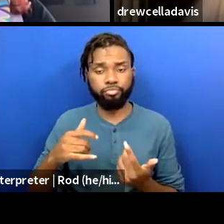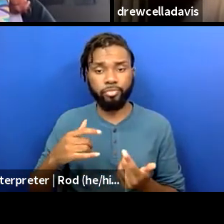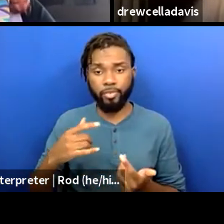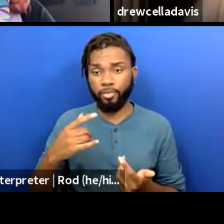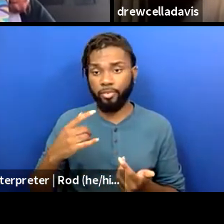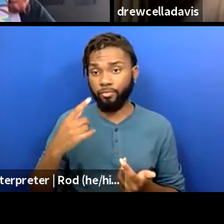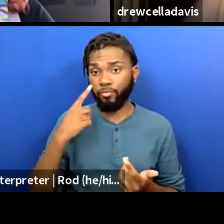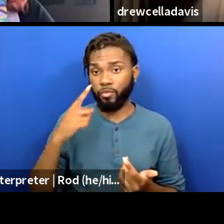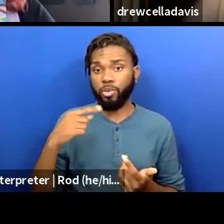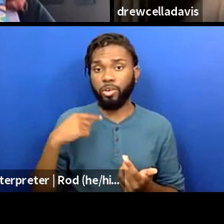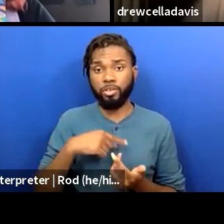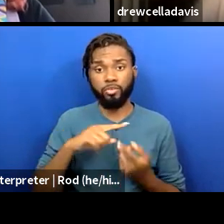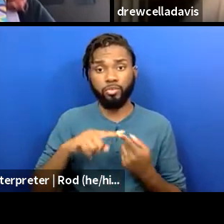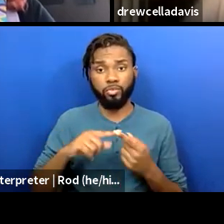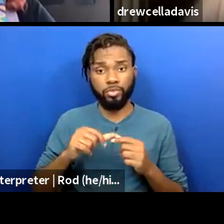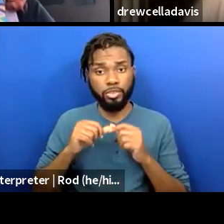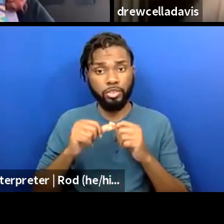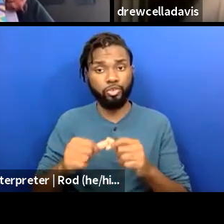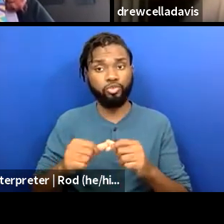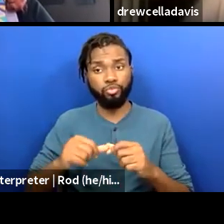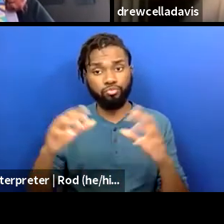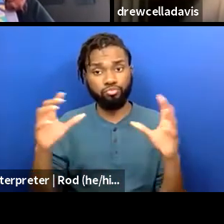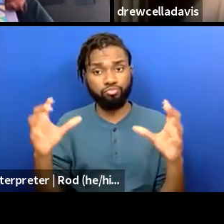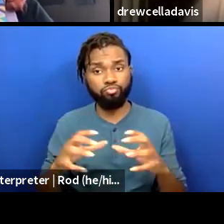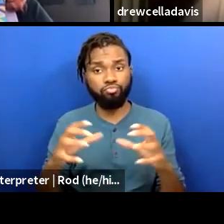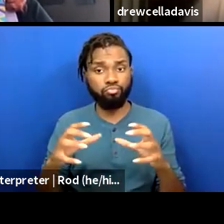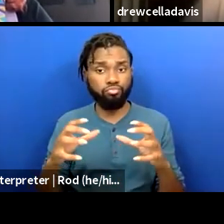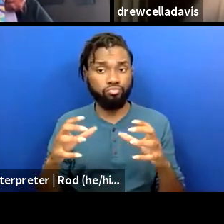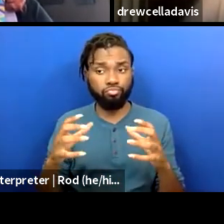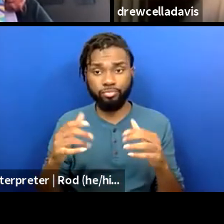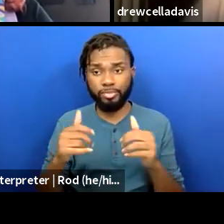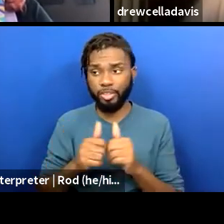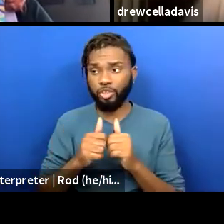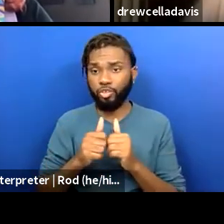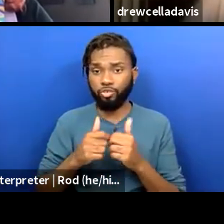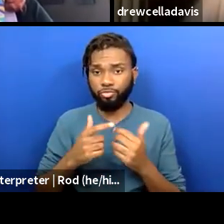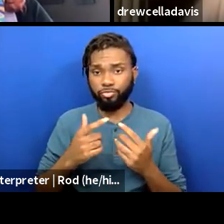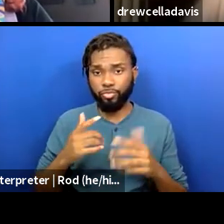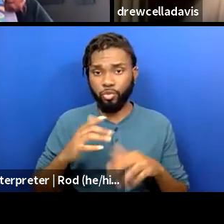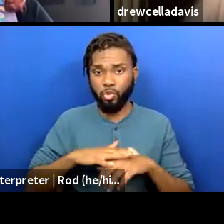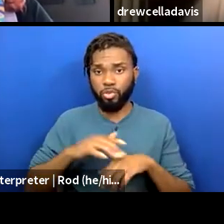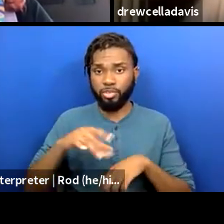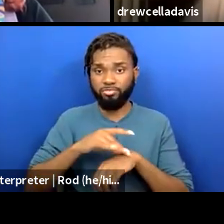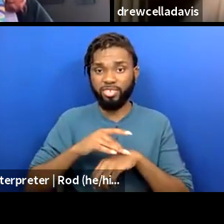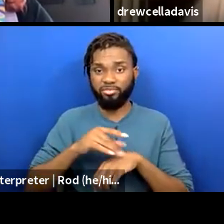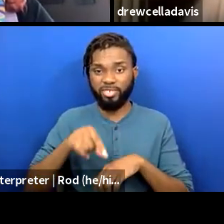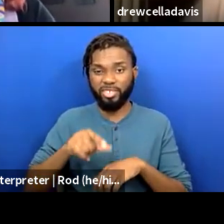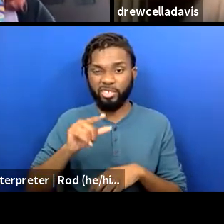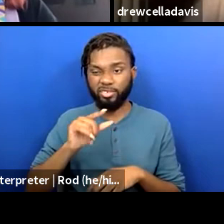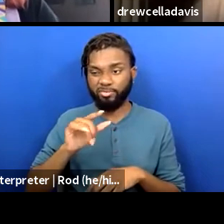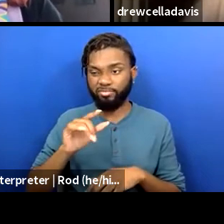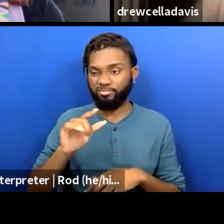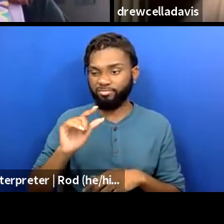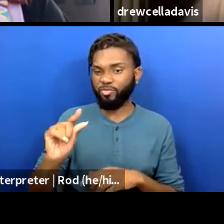to continue to be together on this planet, this little speck in the